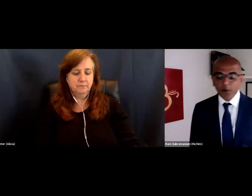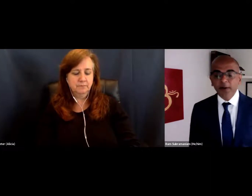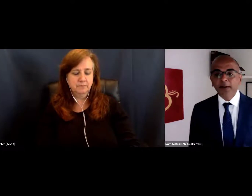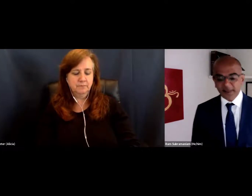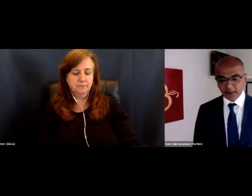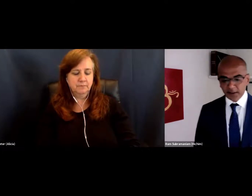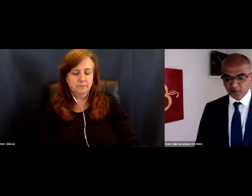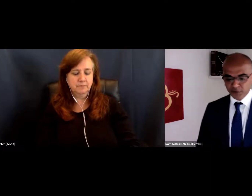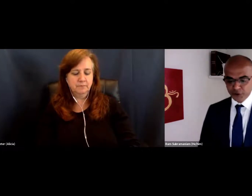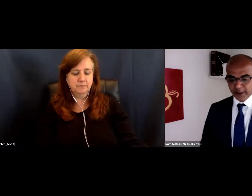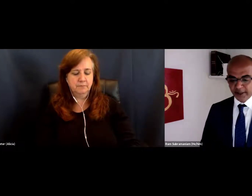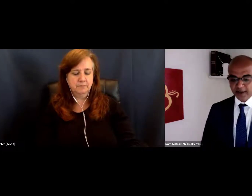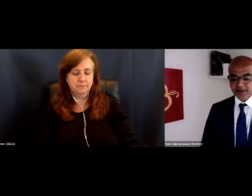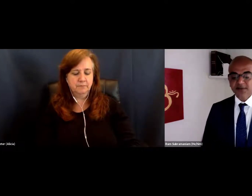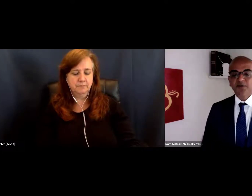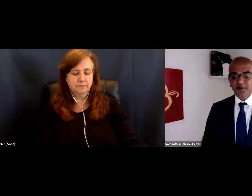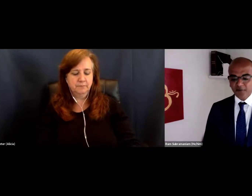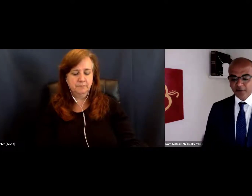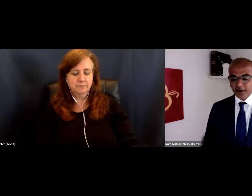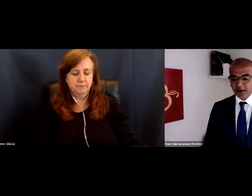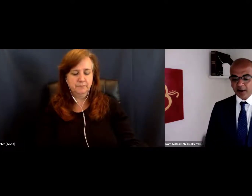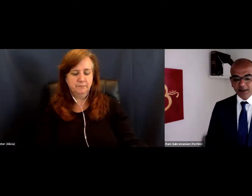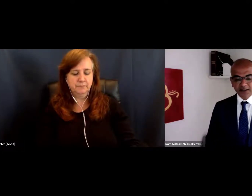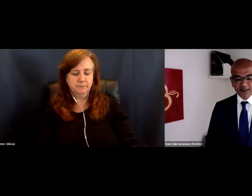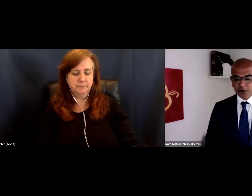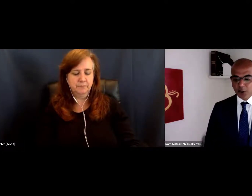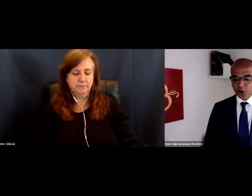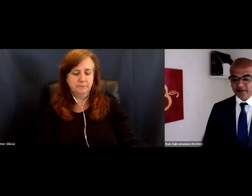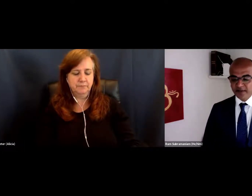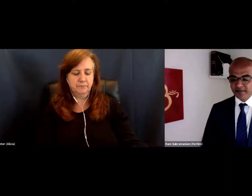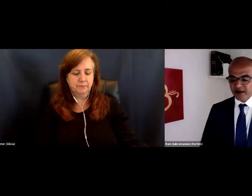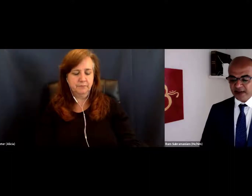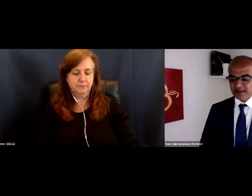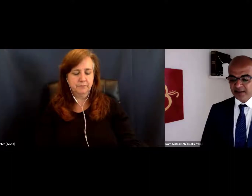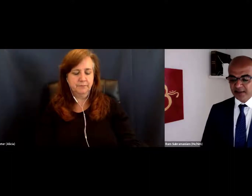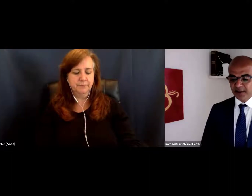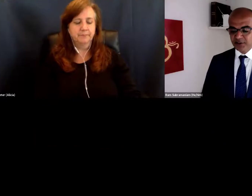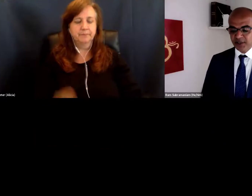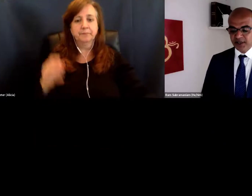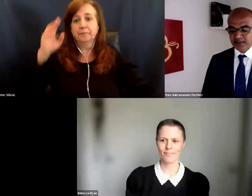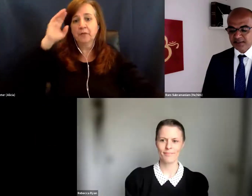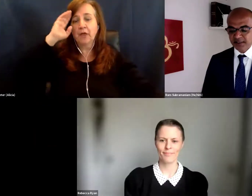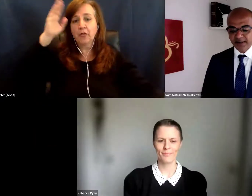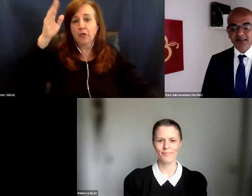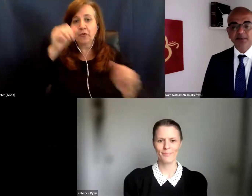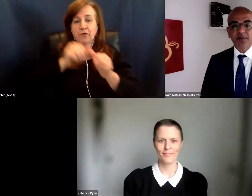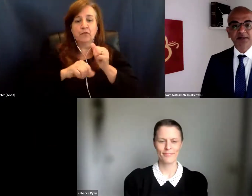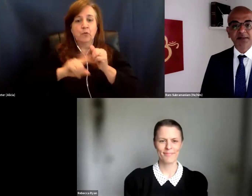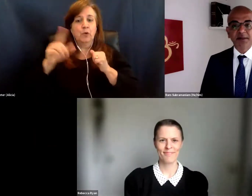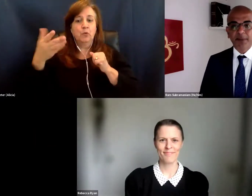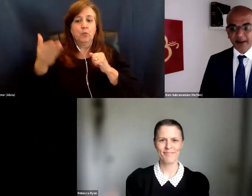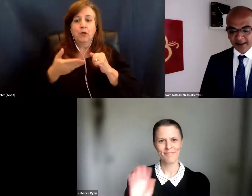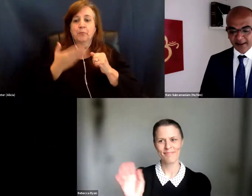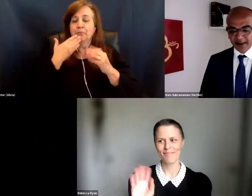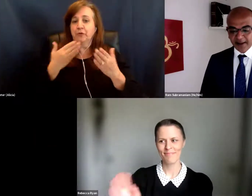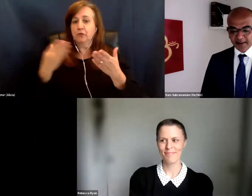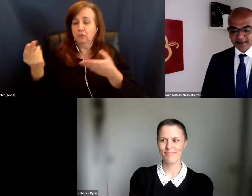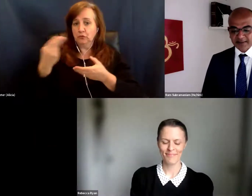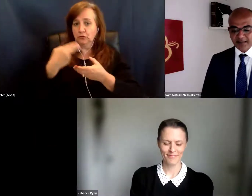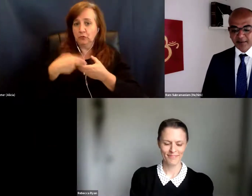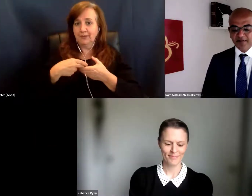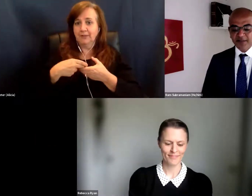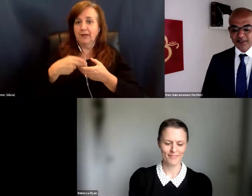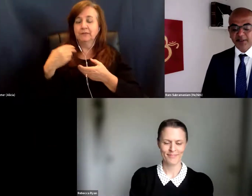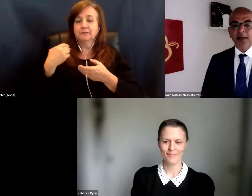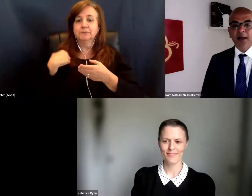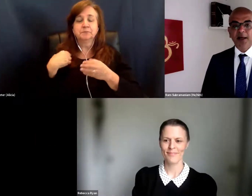Hello, everyone. Thank you for joining us for the Foothill College COVID Vaccine Education Series presented by the